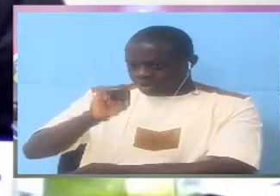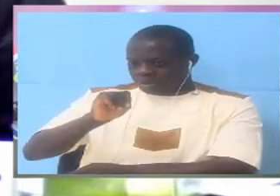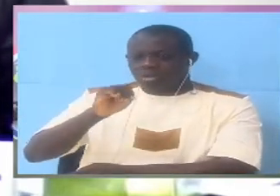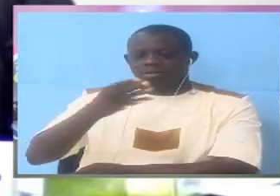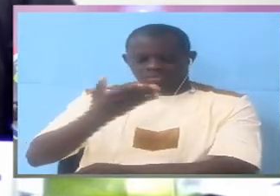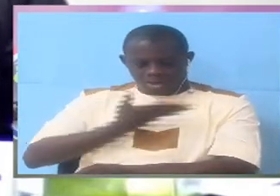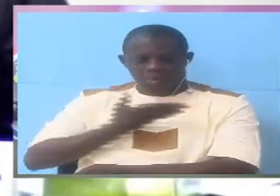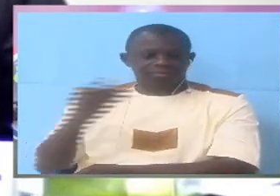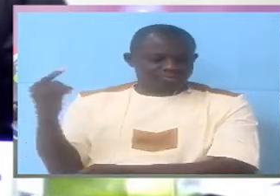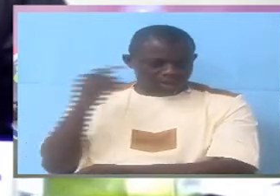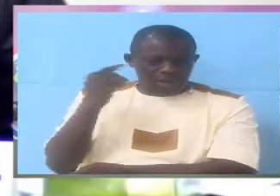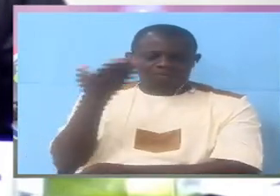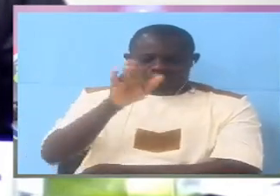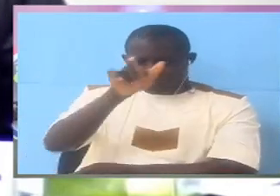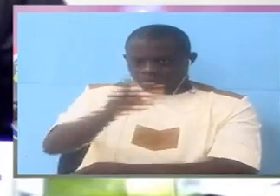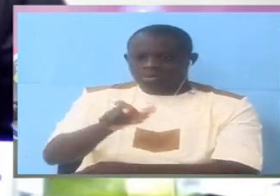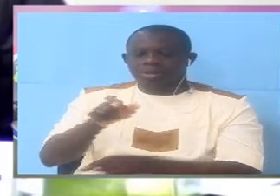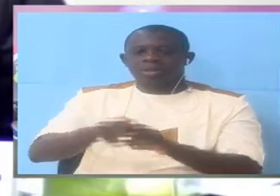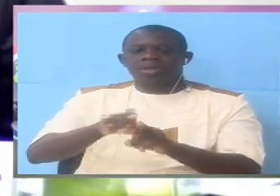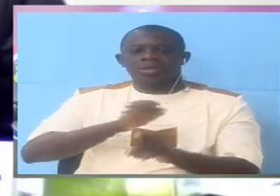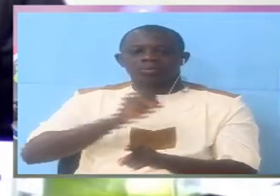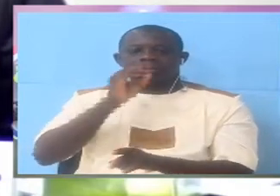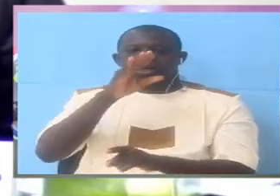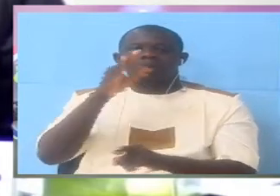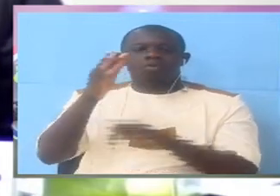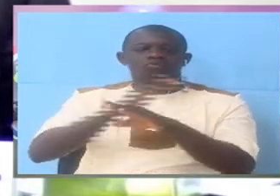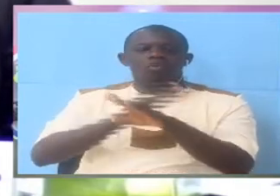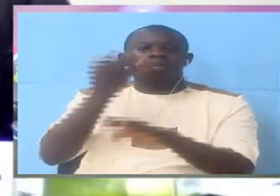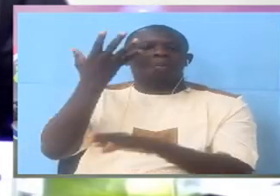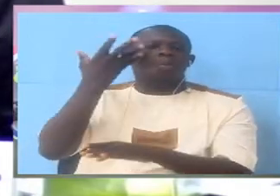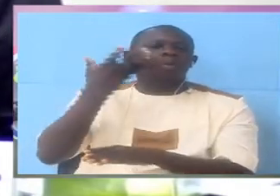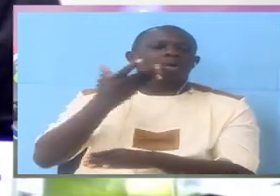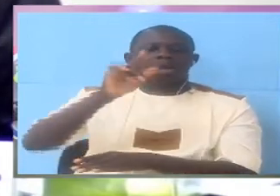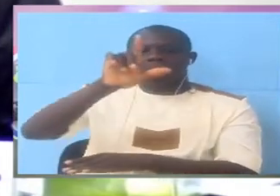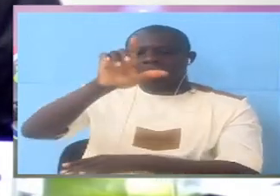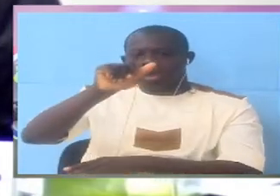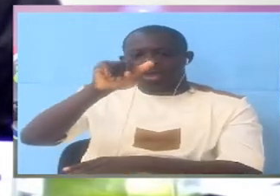Sow. He said when Lankabu and Co. were arrested,